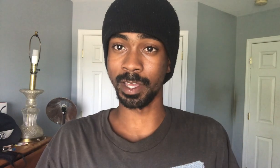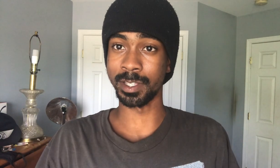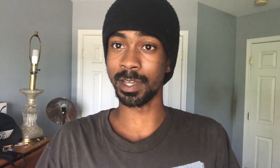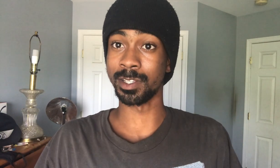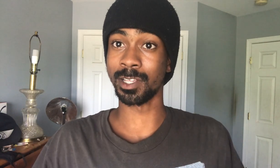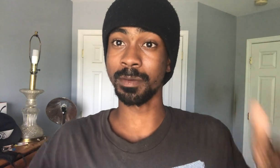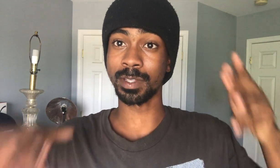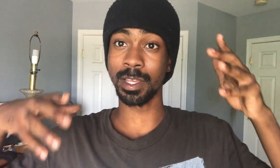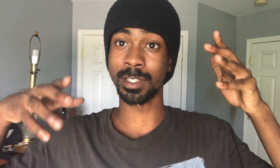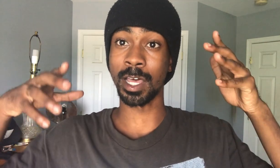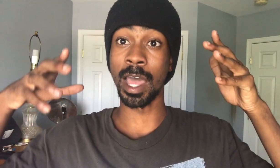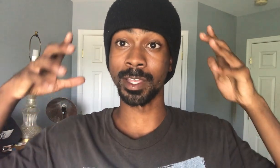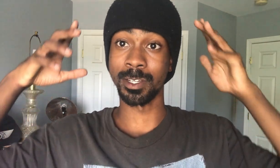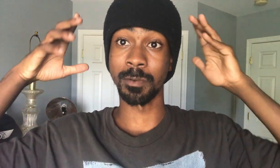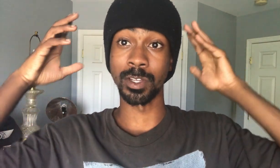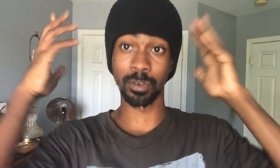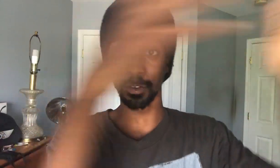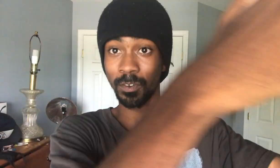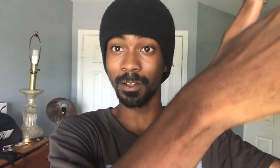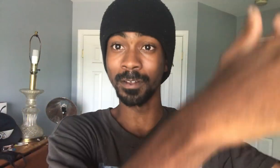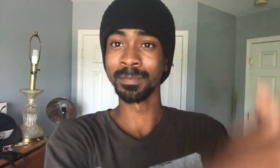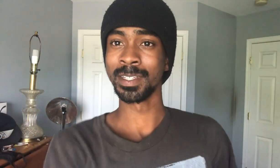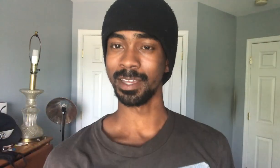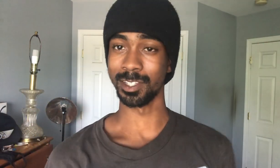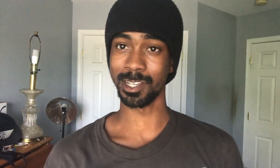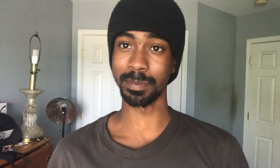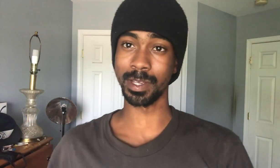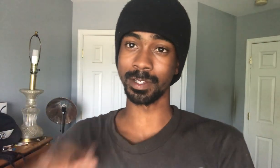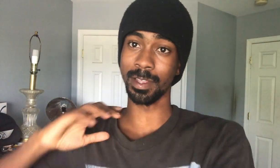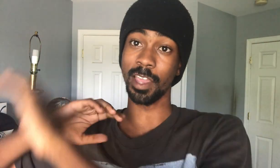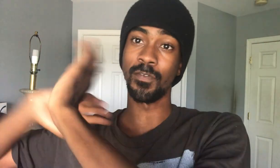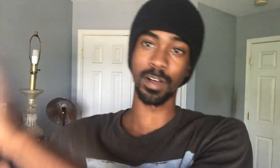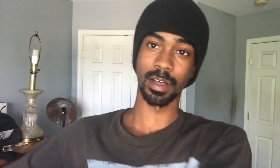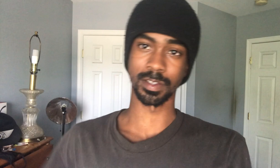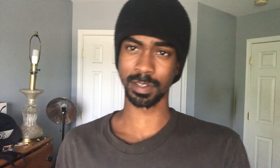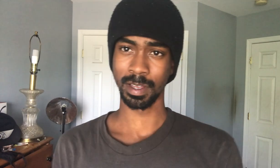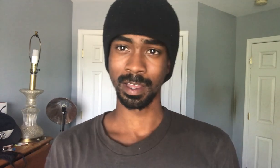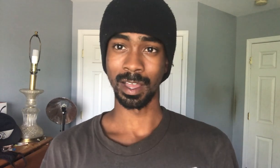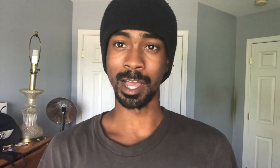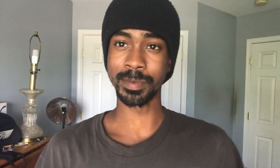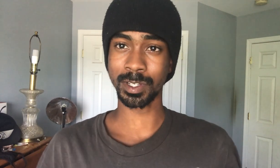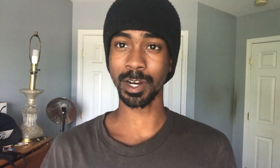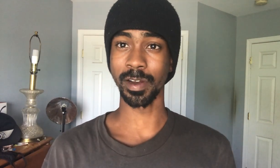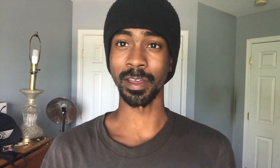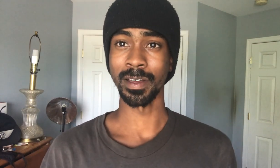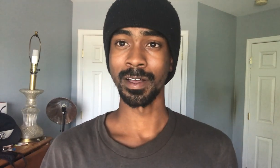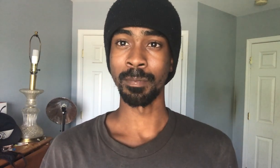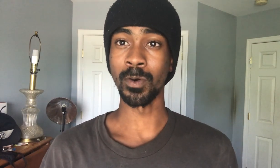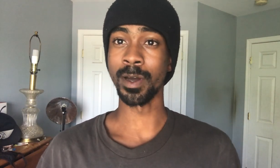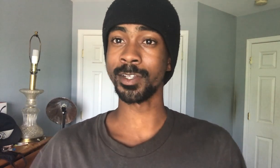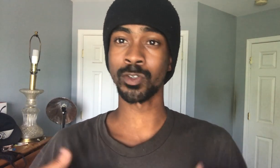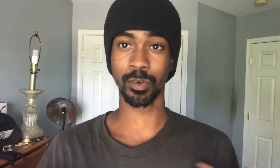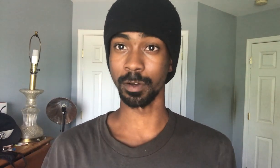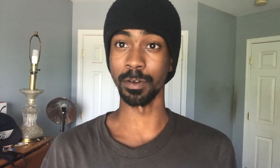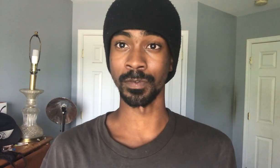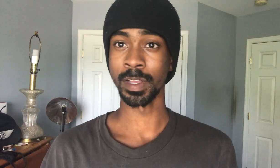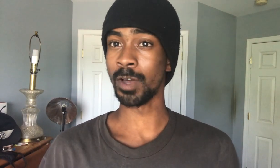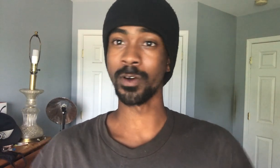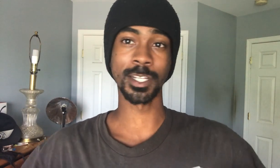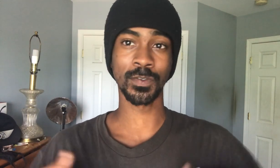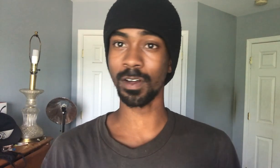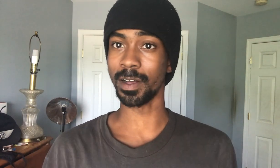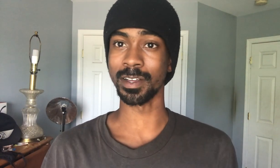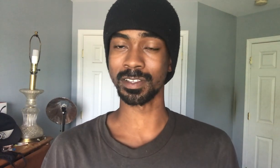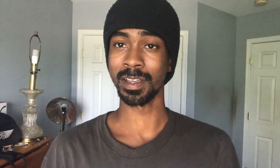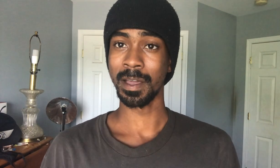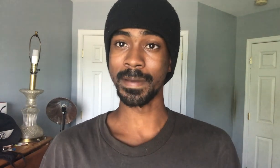much states that some things that I consider to be truthful and some things are like false. I'm sorry, but what is truth and